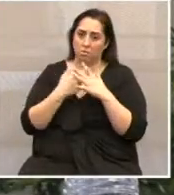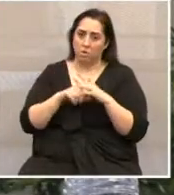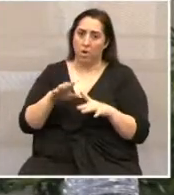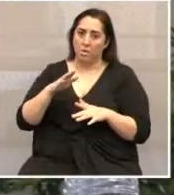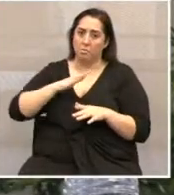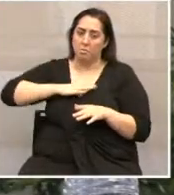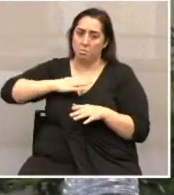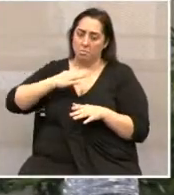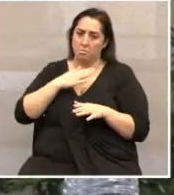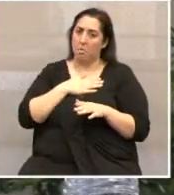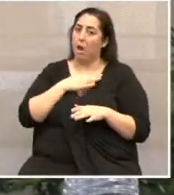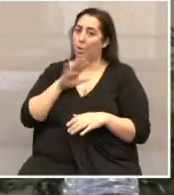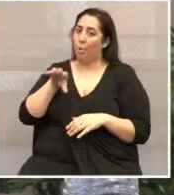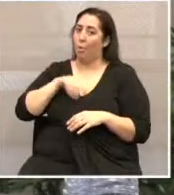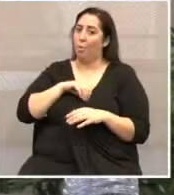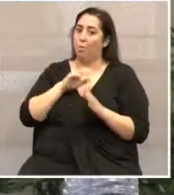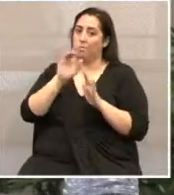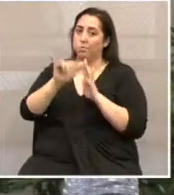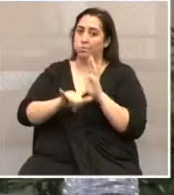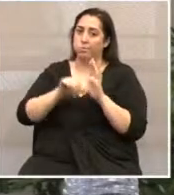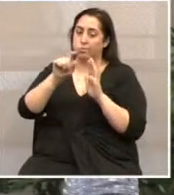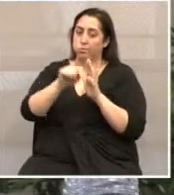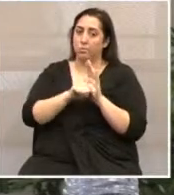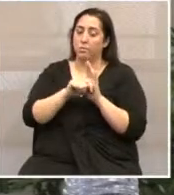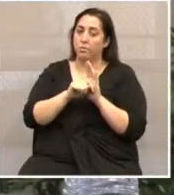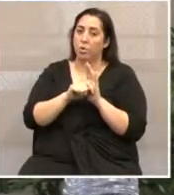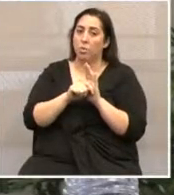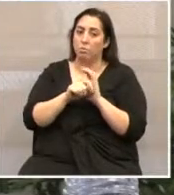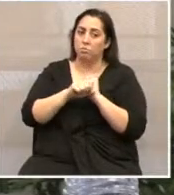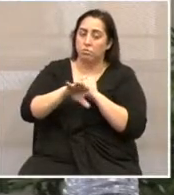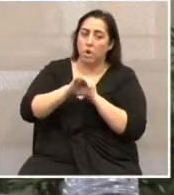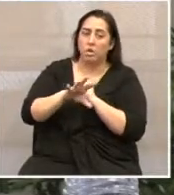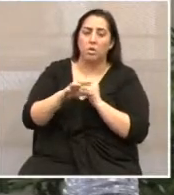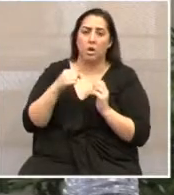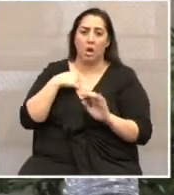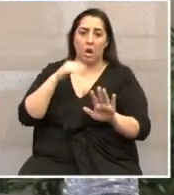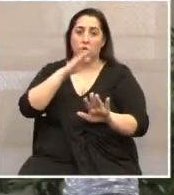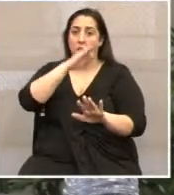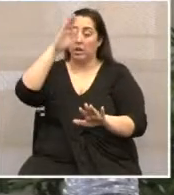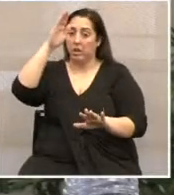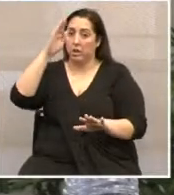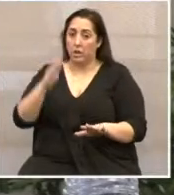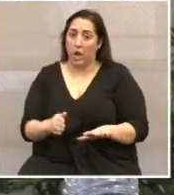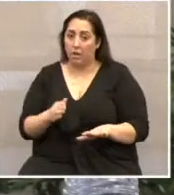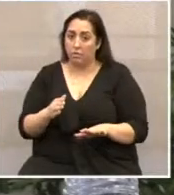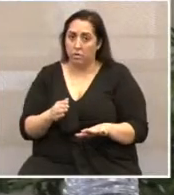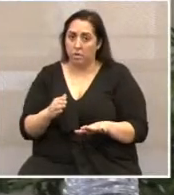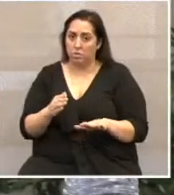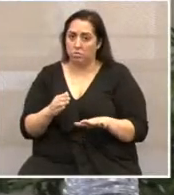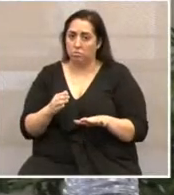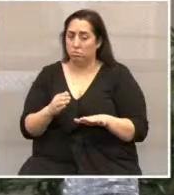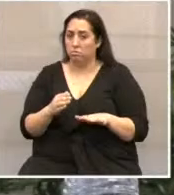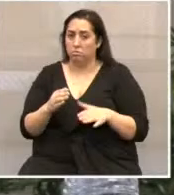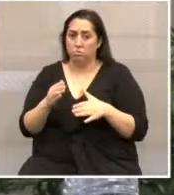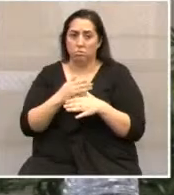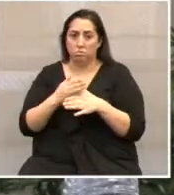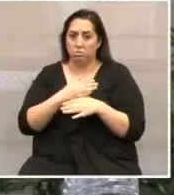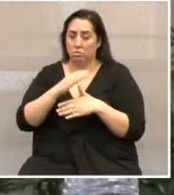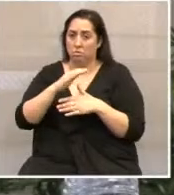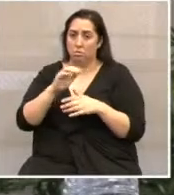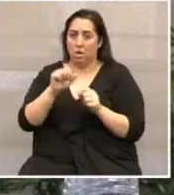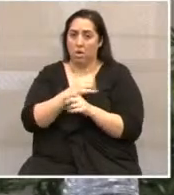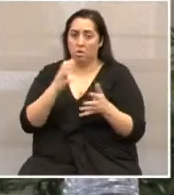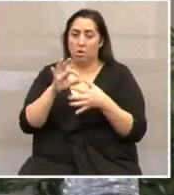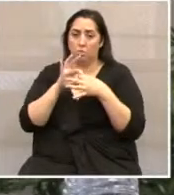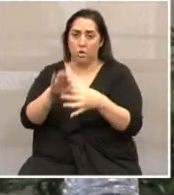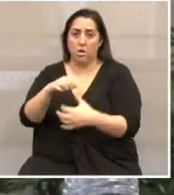own YouTube channel, I have never, ever put out any bad information about medicine.